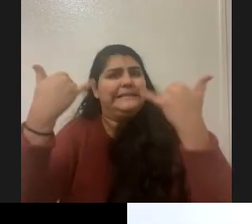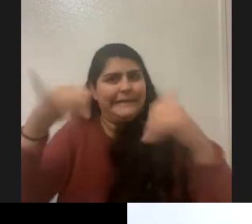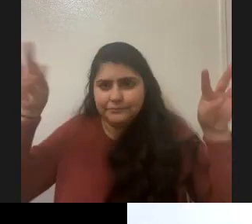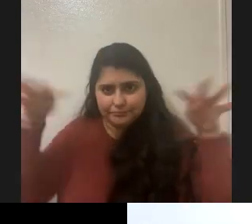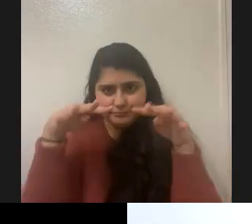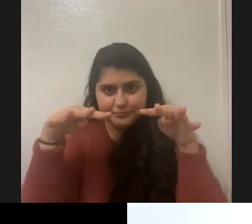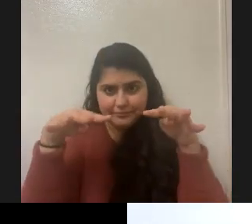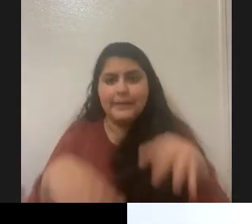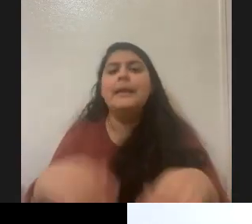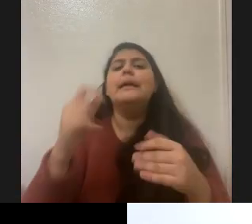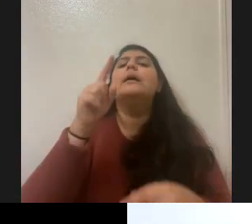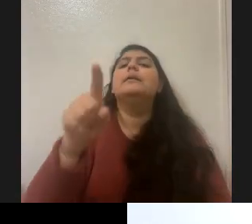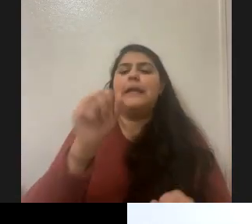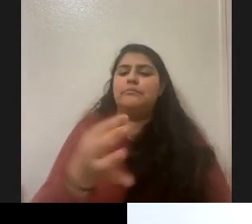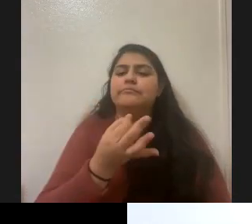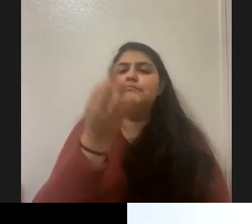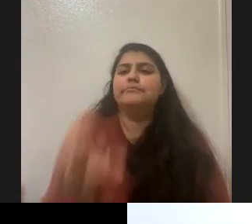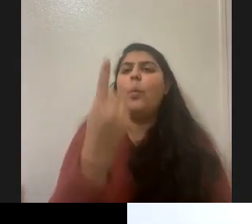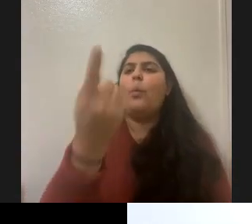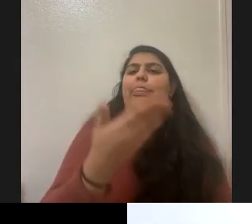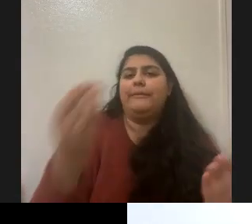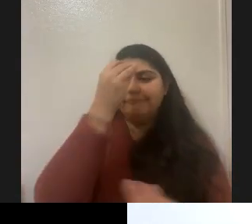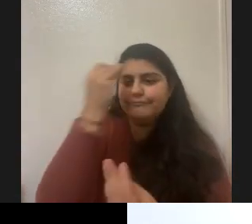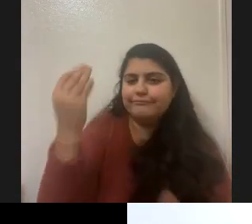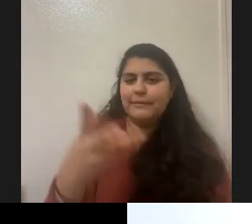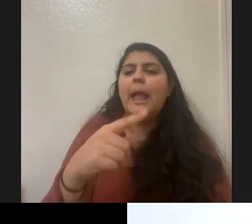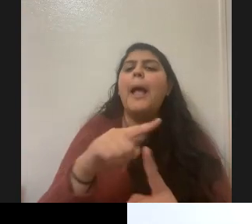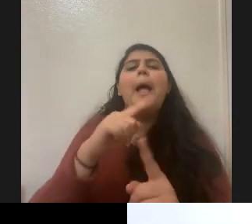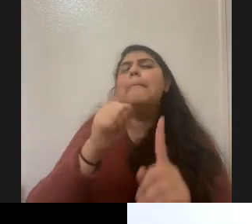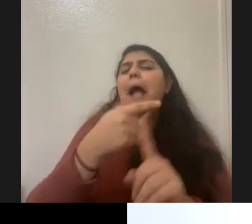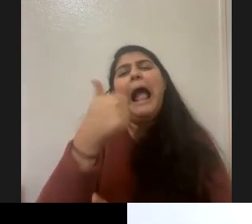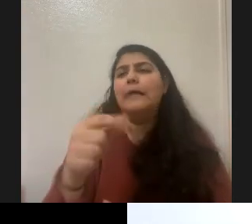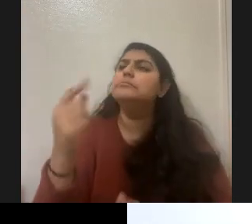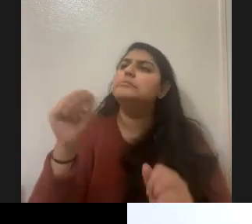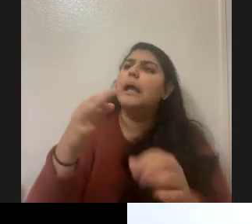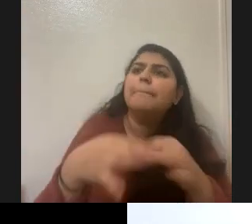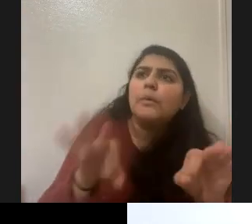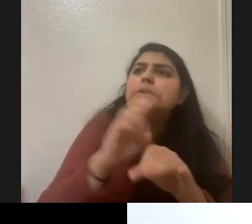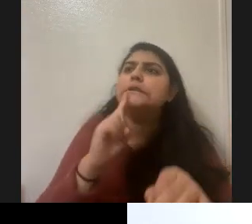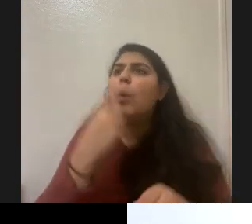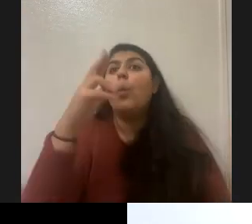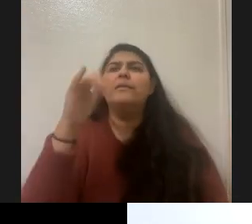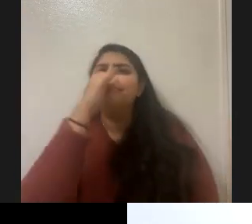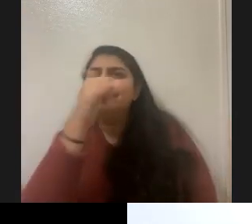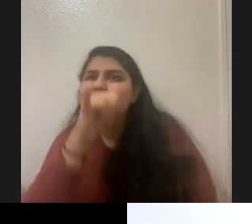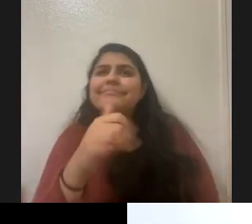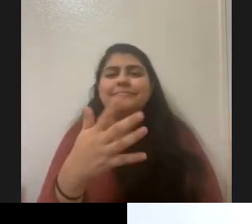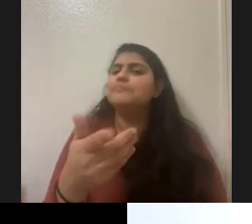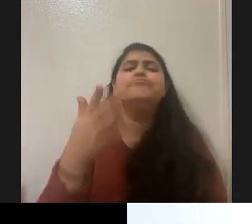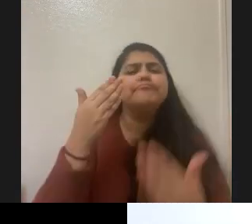thing about literally anything. It could be important and serious or silly and whimsical. It could be whatever you want. What do you tell them?